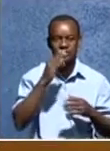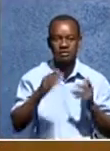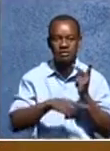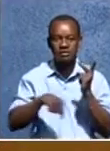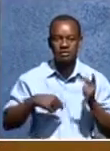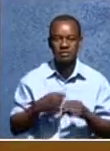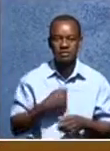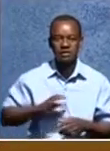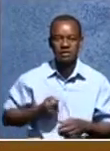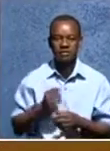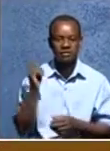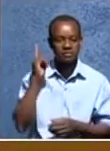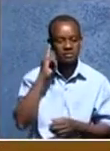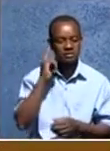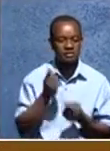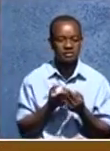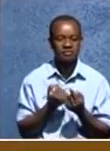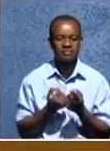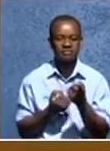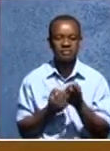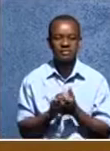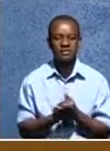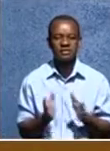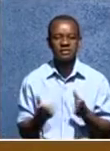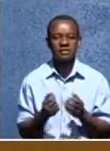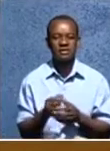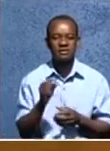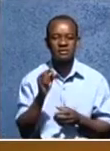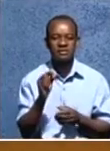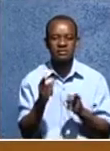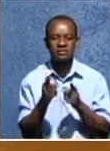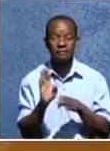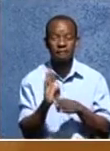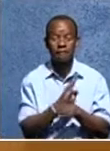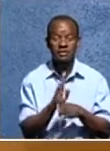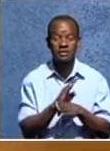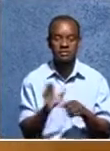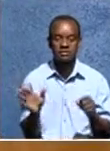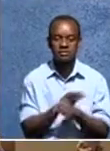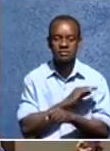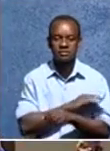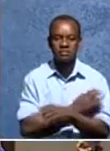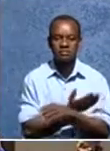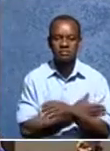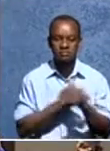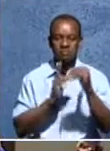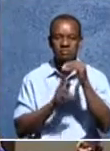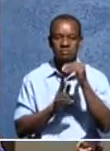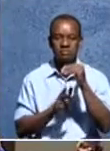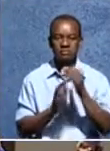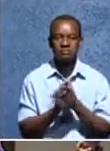hear from you first and foremost, Claudine. How does SME Compete strive to capacitate SME players in domestic tourism, enable for them to